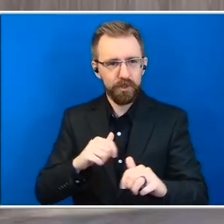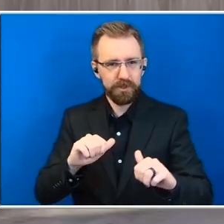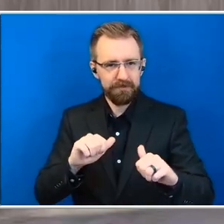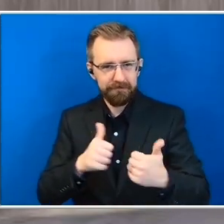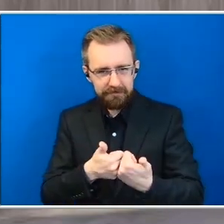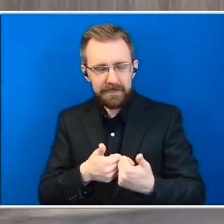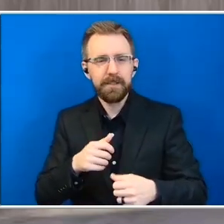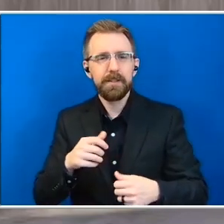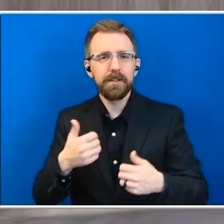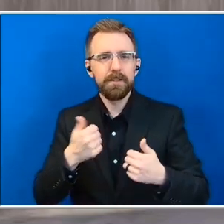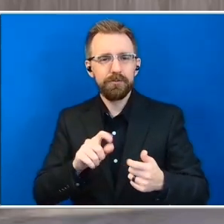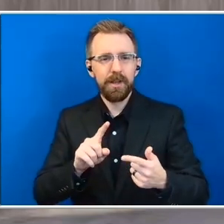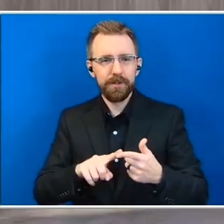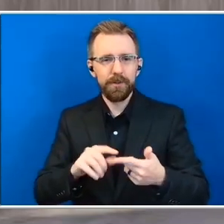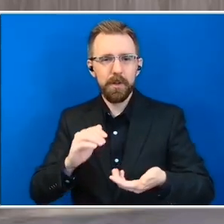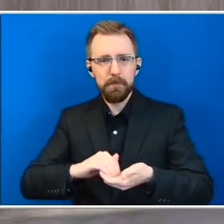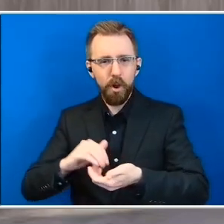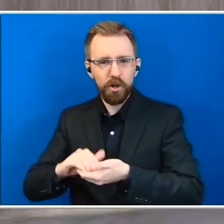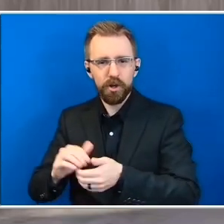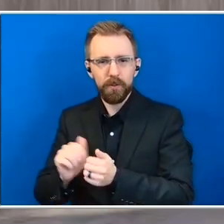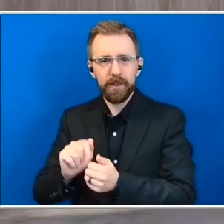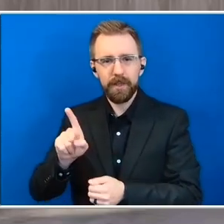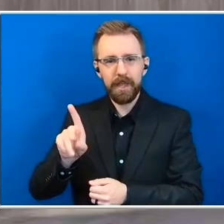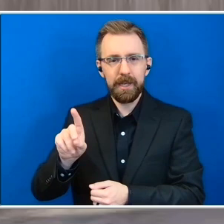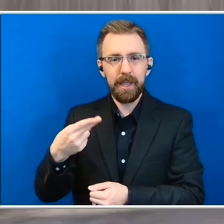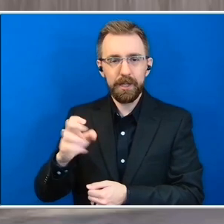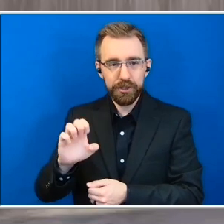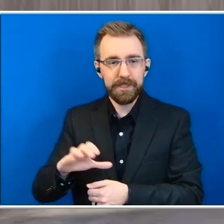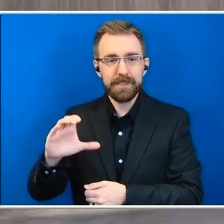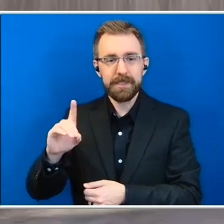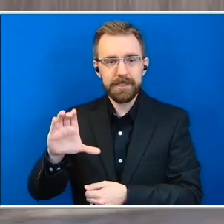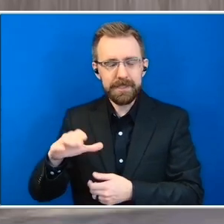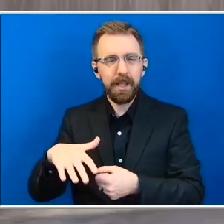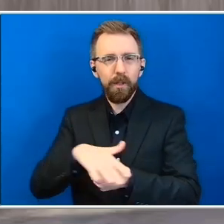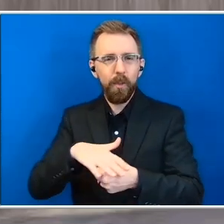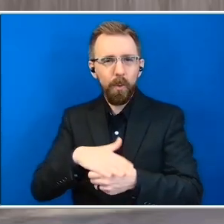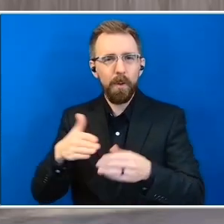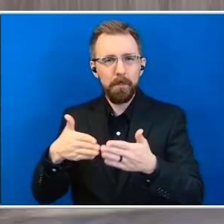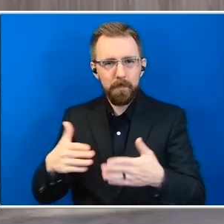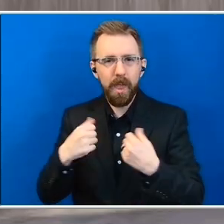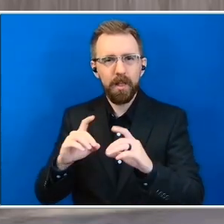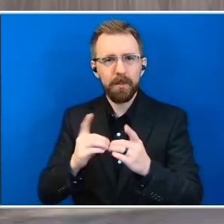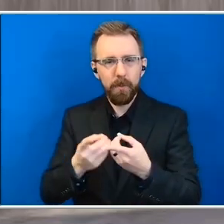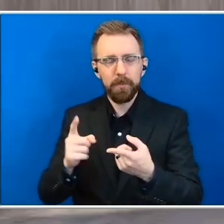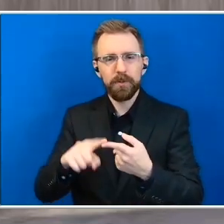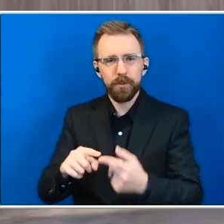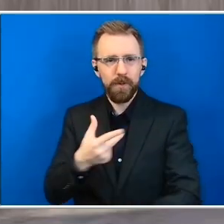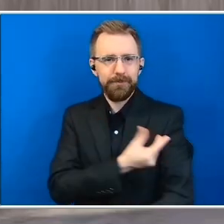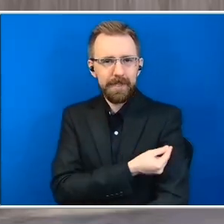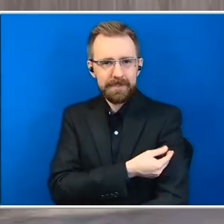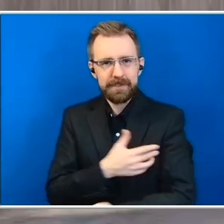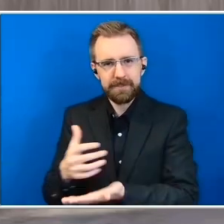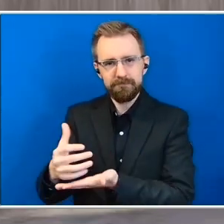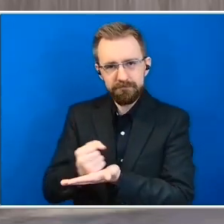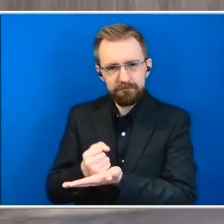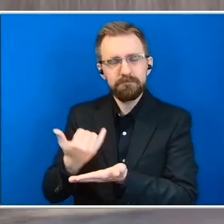with KDHE through CDC and local public health departments to get vaccine that is still at no cost for people without